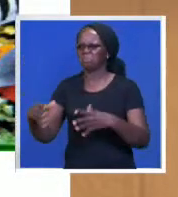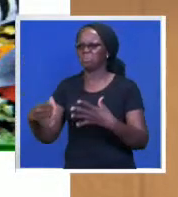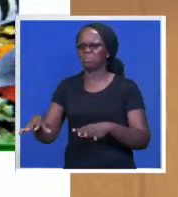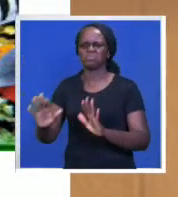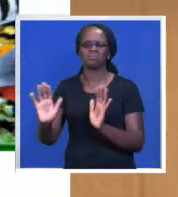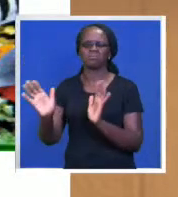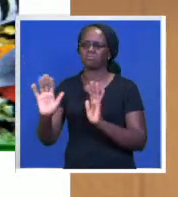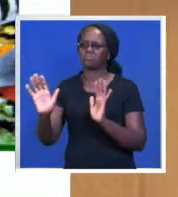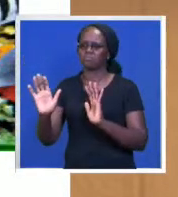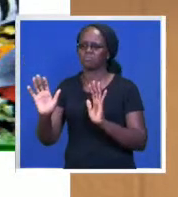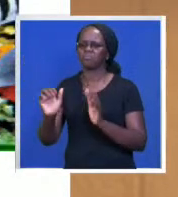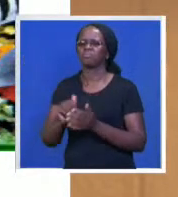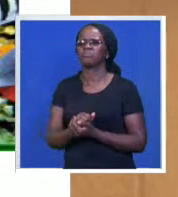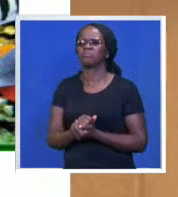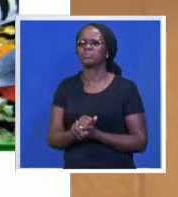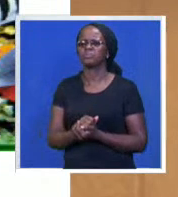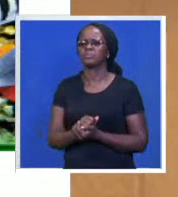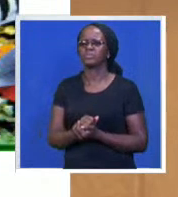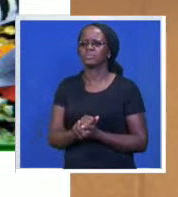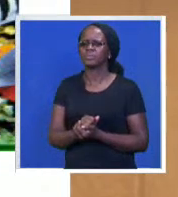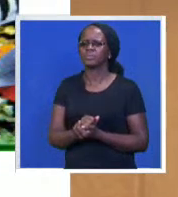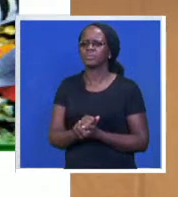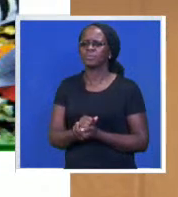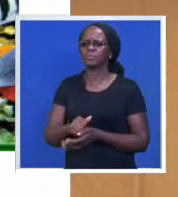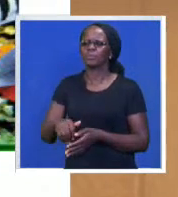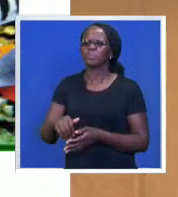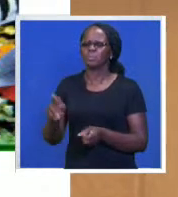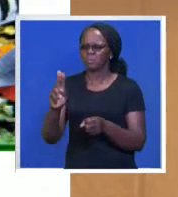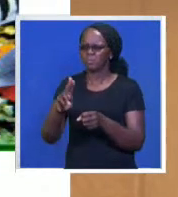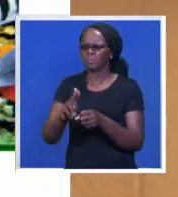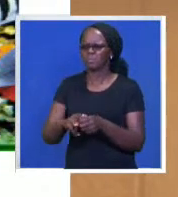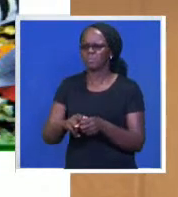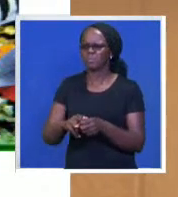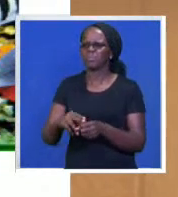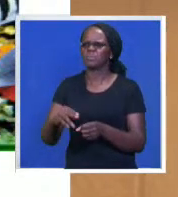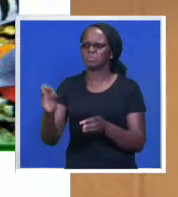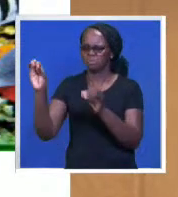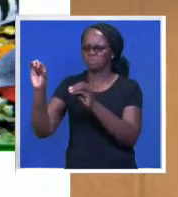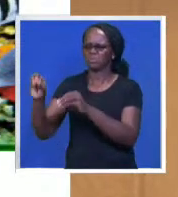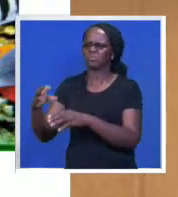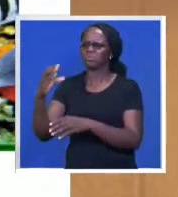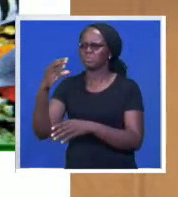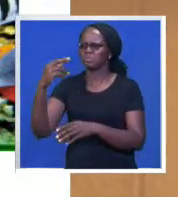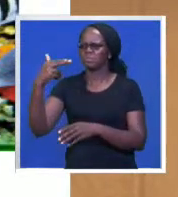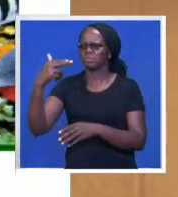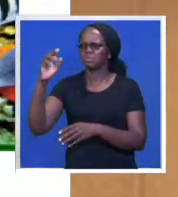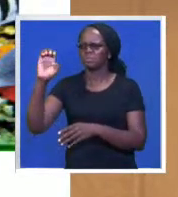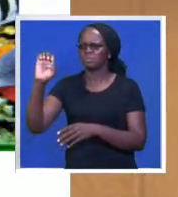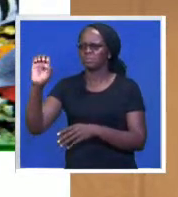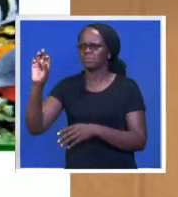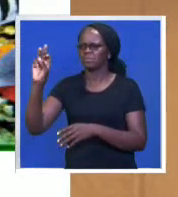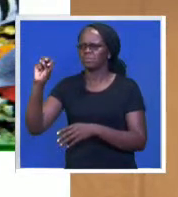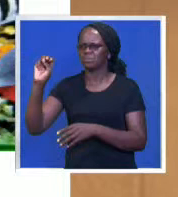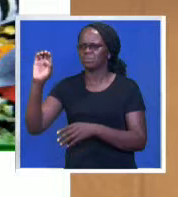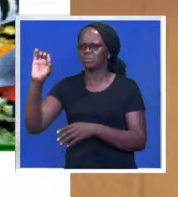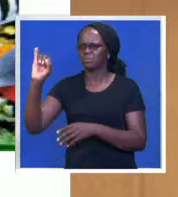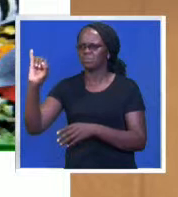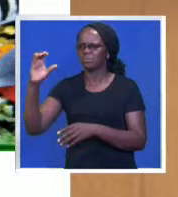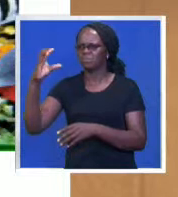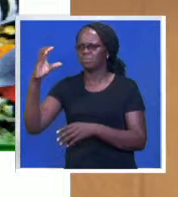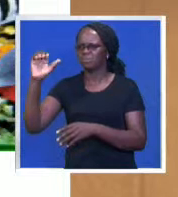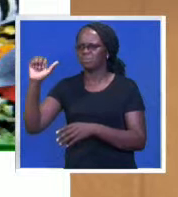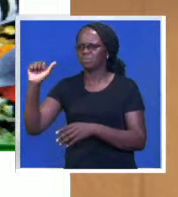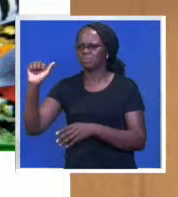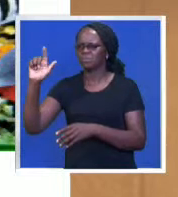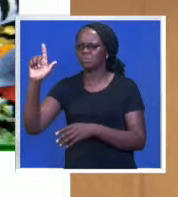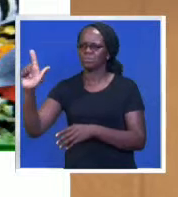toxic chemicals in flowing rivers and dams, because the fish under those waters, the vegetation